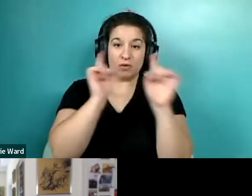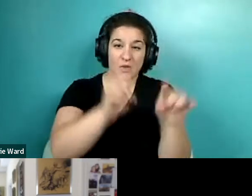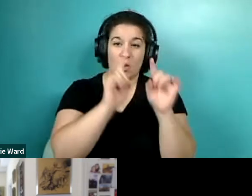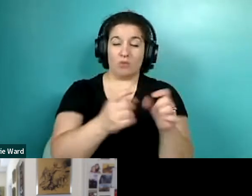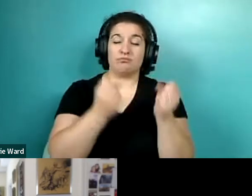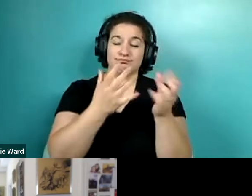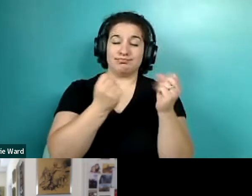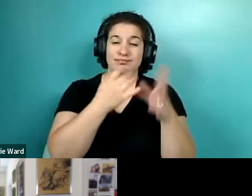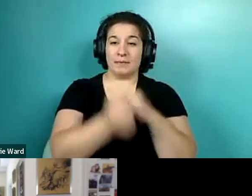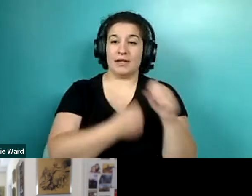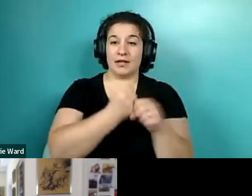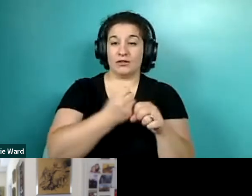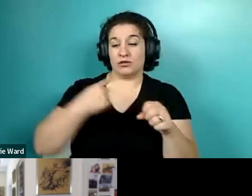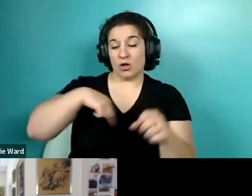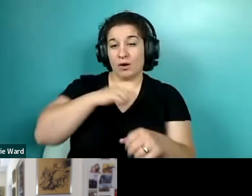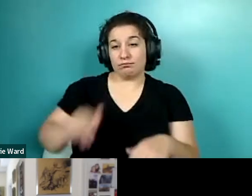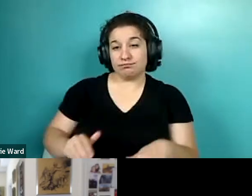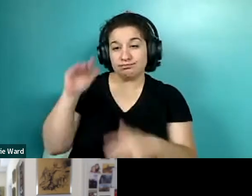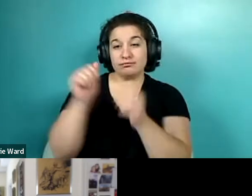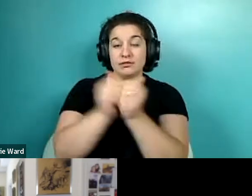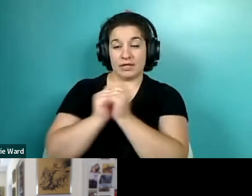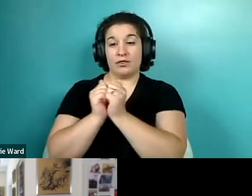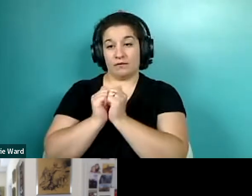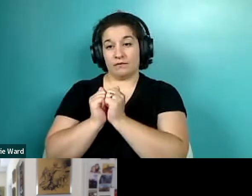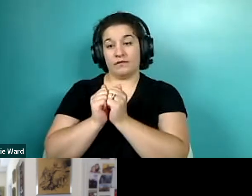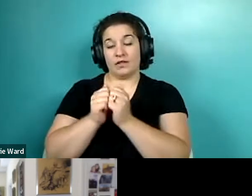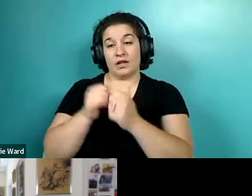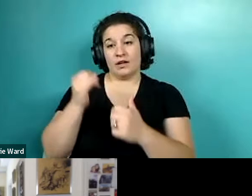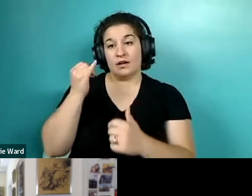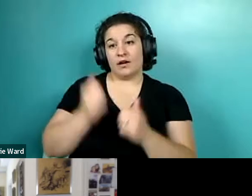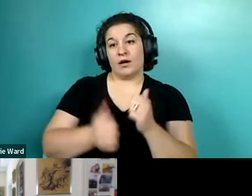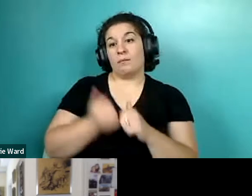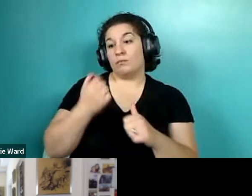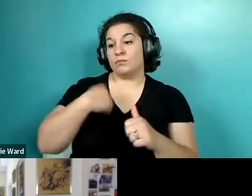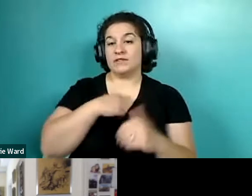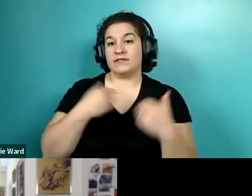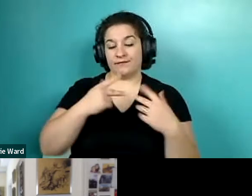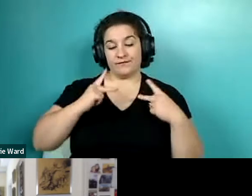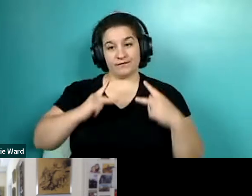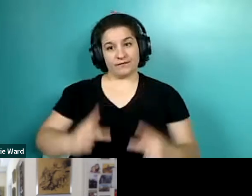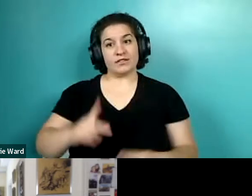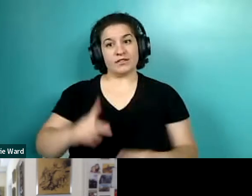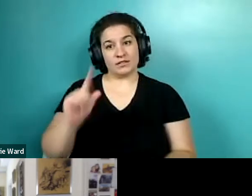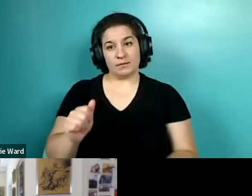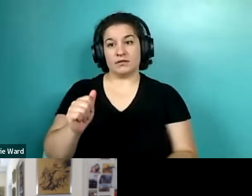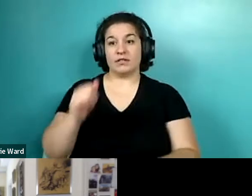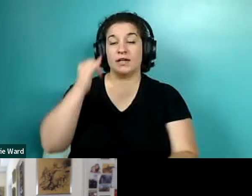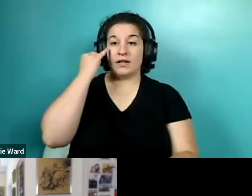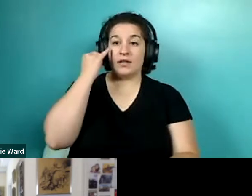together. And if we didn't have, most of us had physical disabilities, we likely would have been